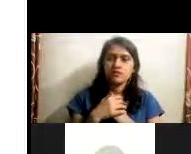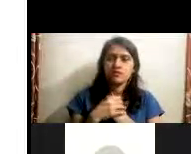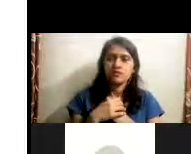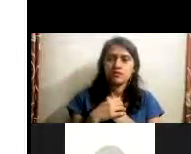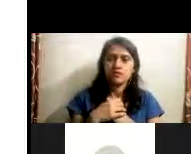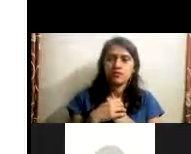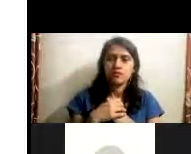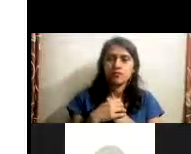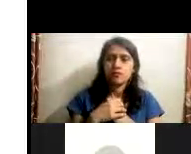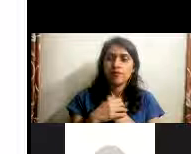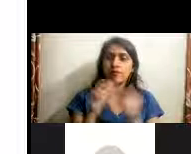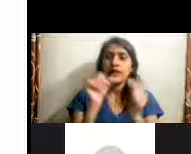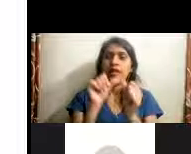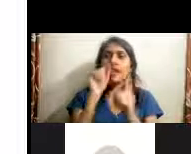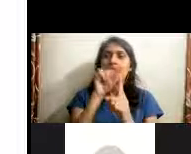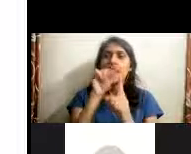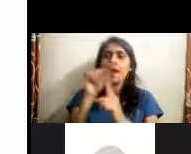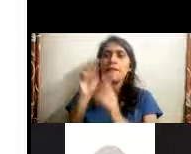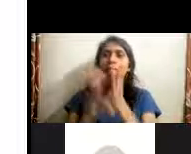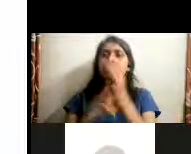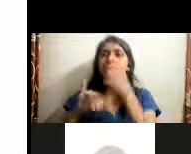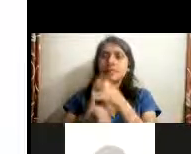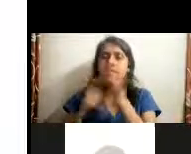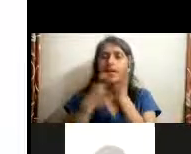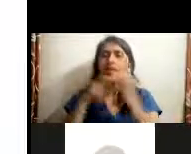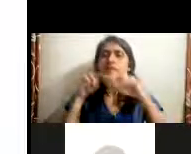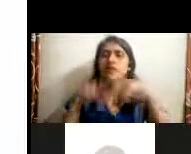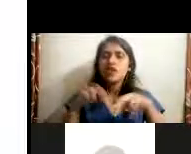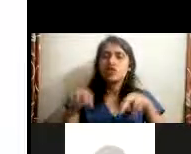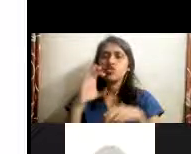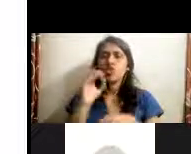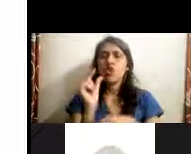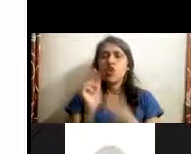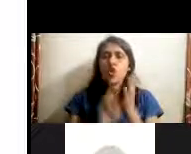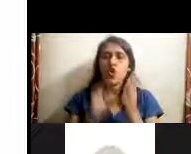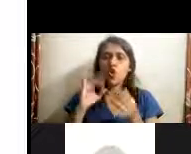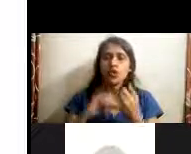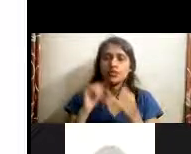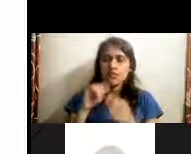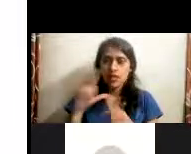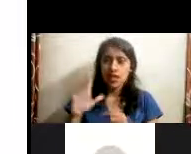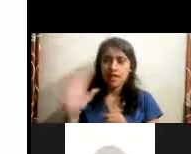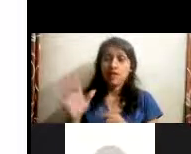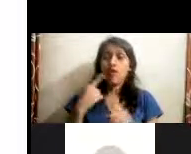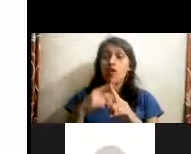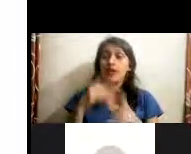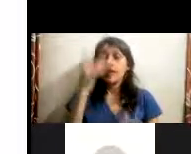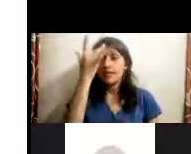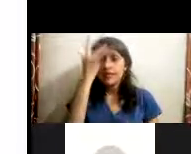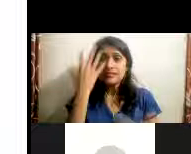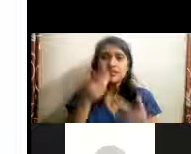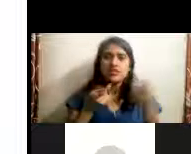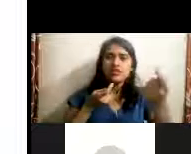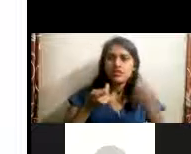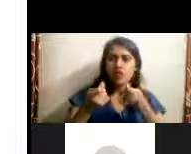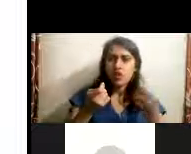the All India Medical Research Council, and we have the disease control organizations specifically